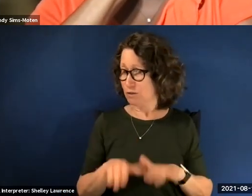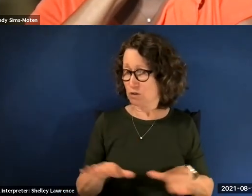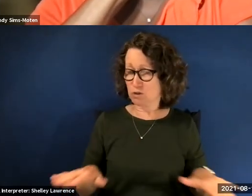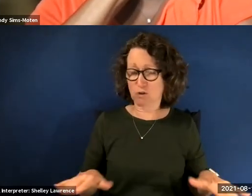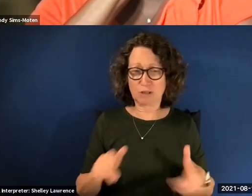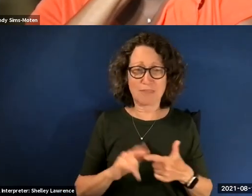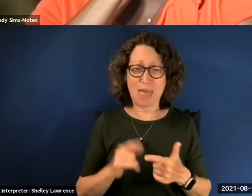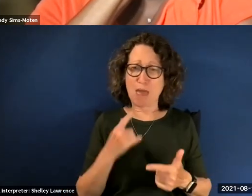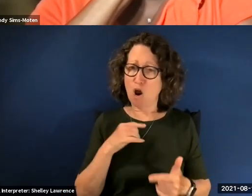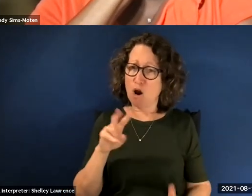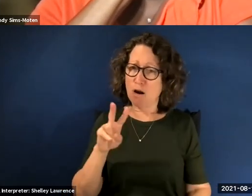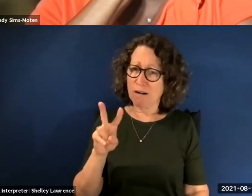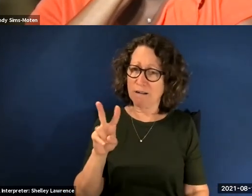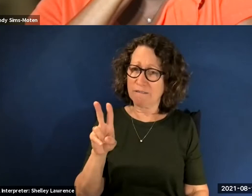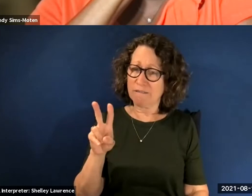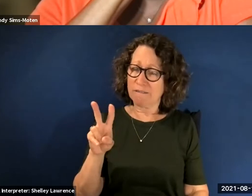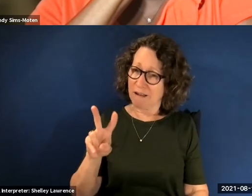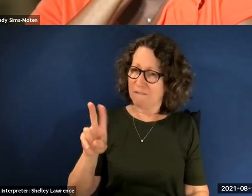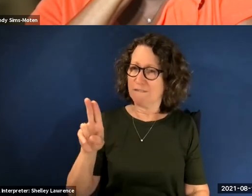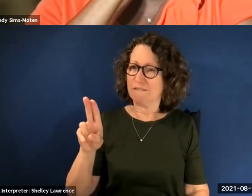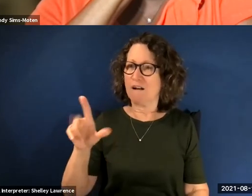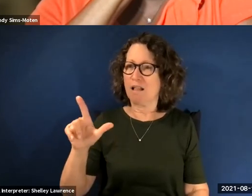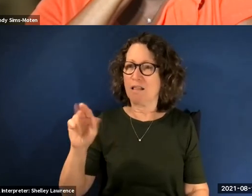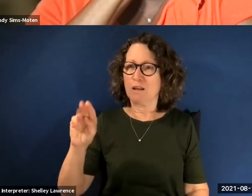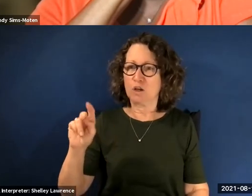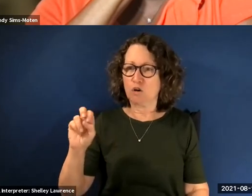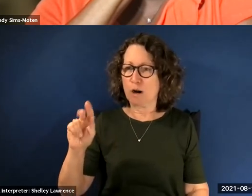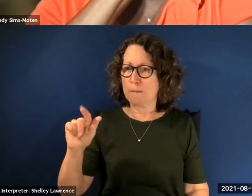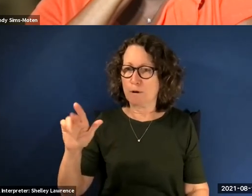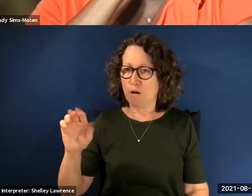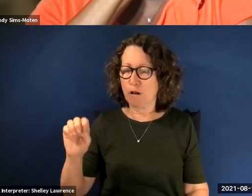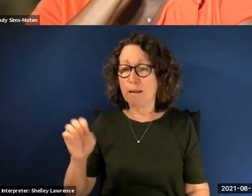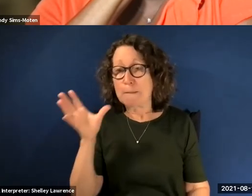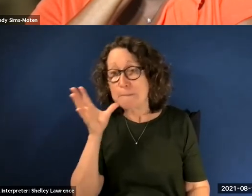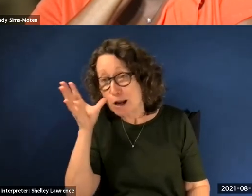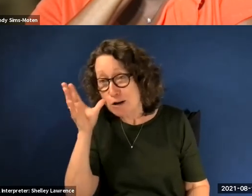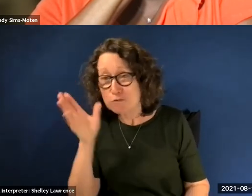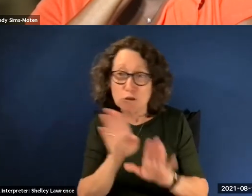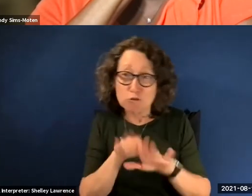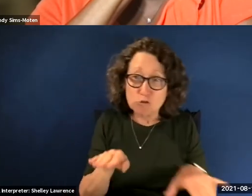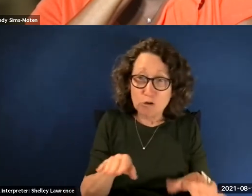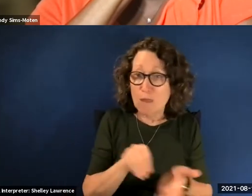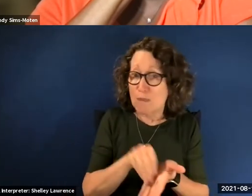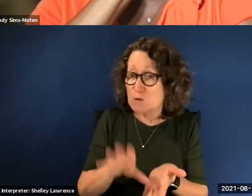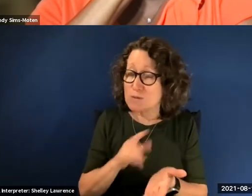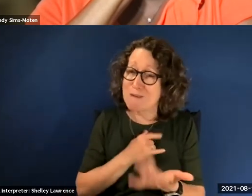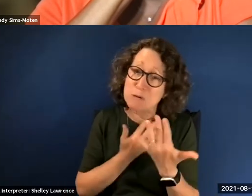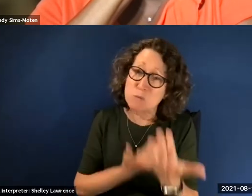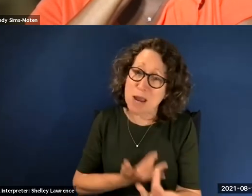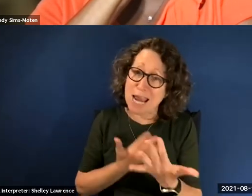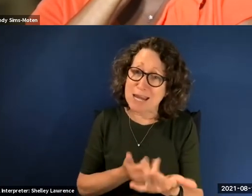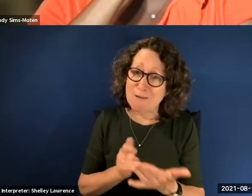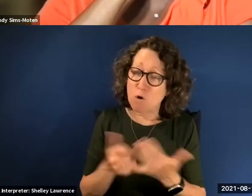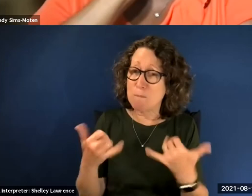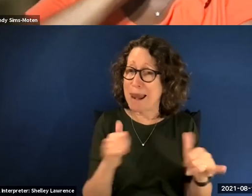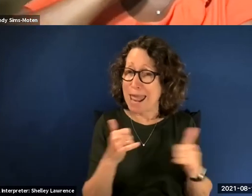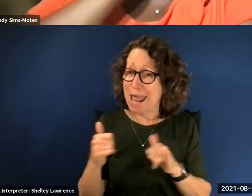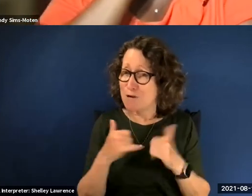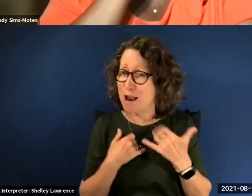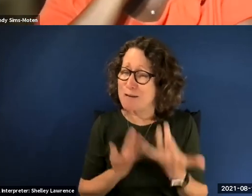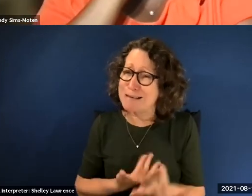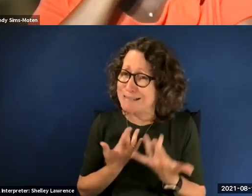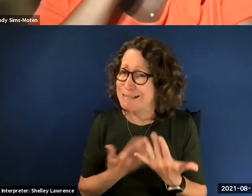that are vulnerable, and that have been the parents and the children that has the students that have been waiting for this playground